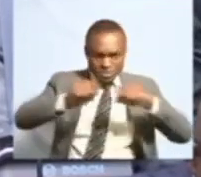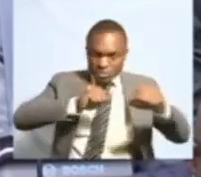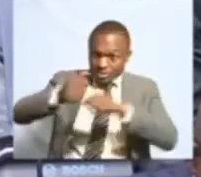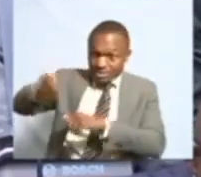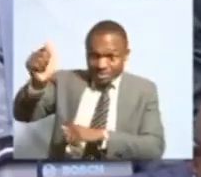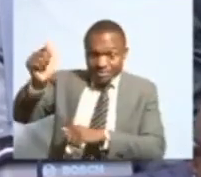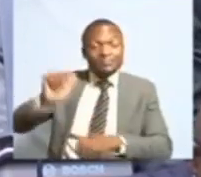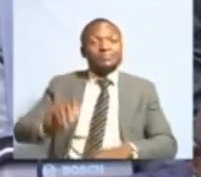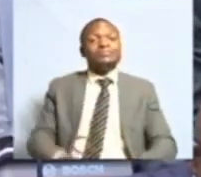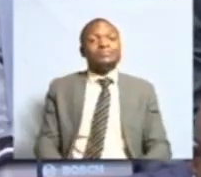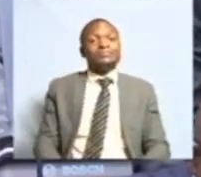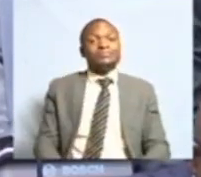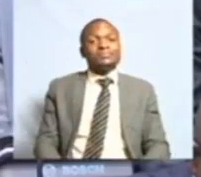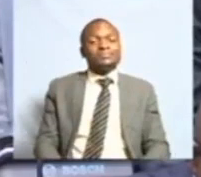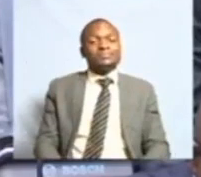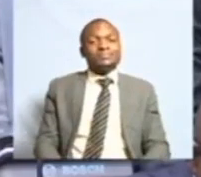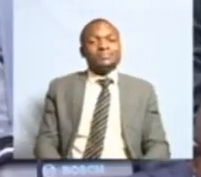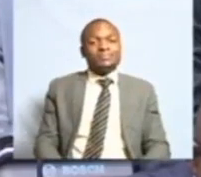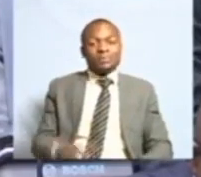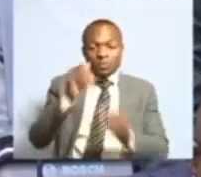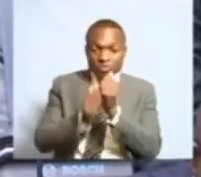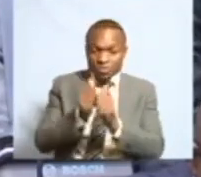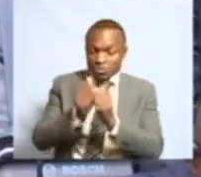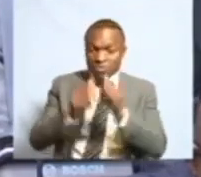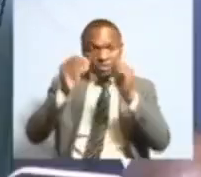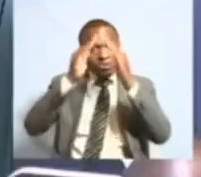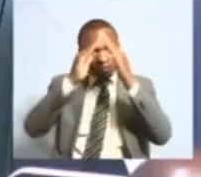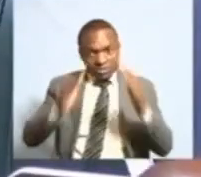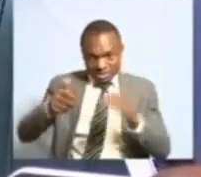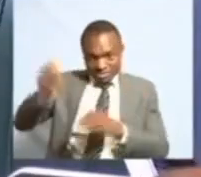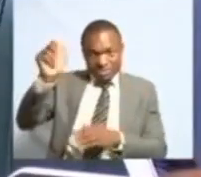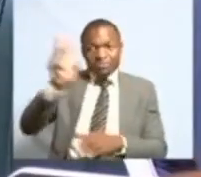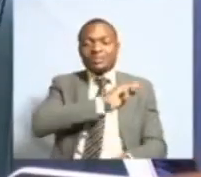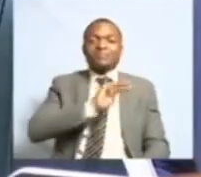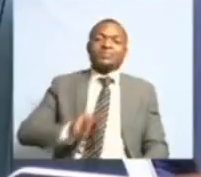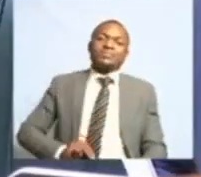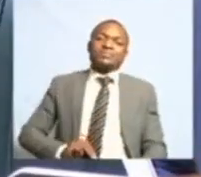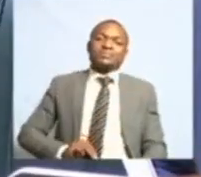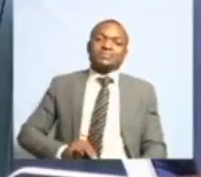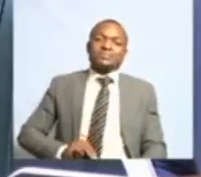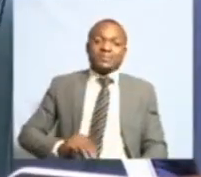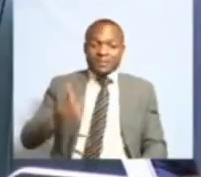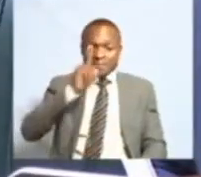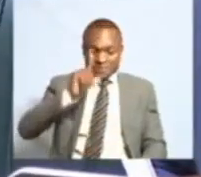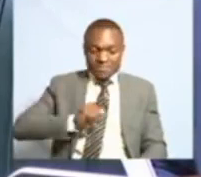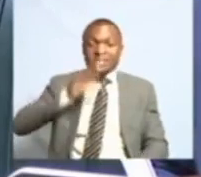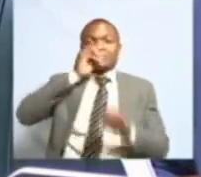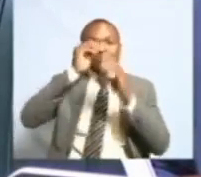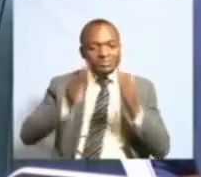yourself and which house she's a member. Madam